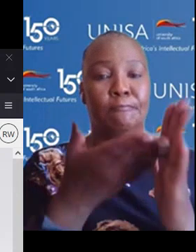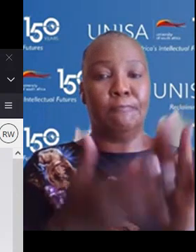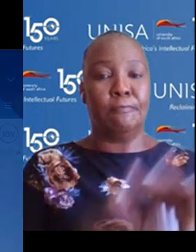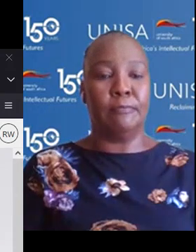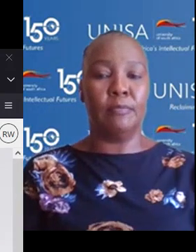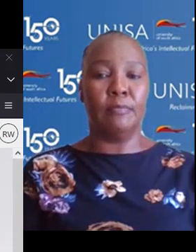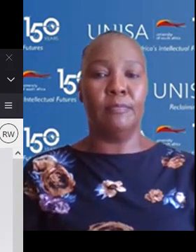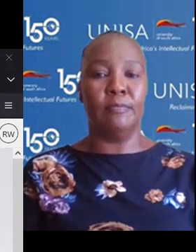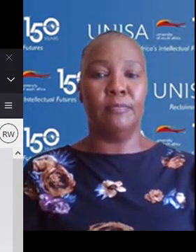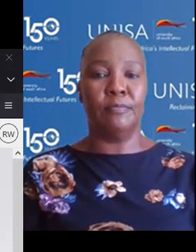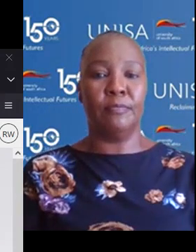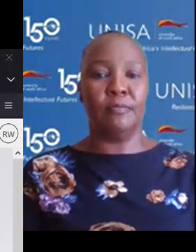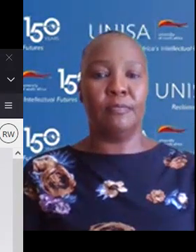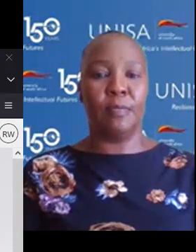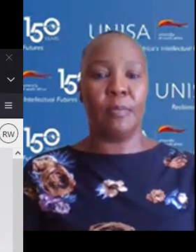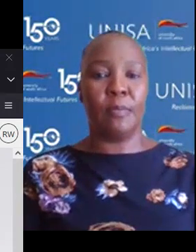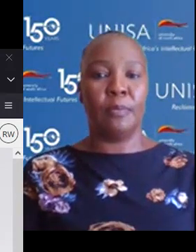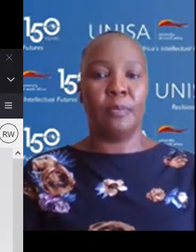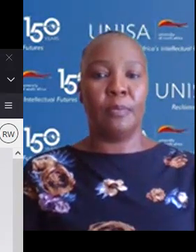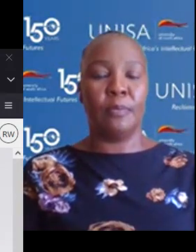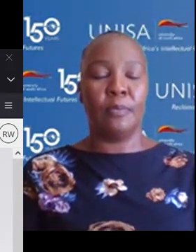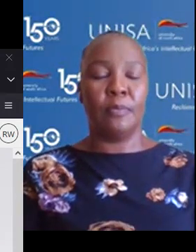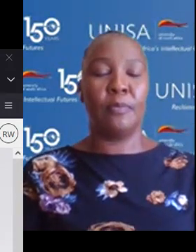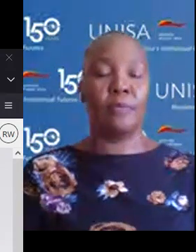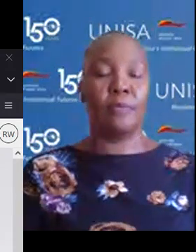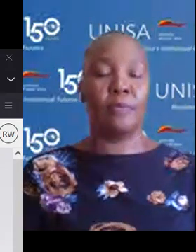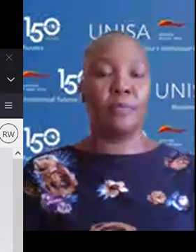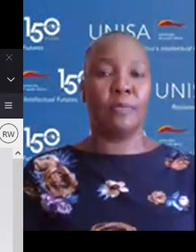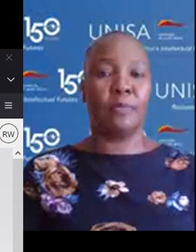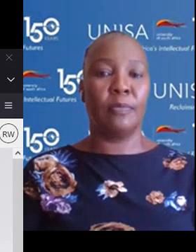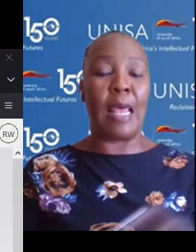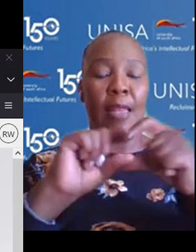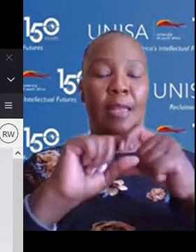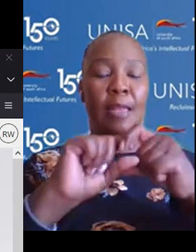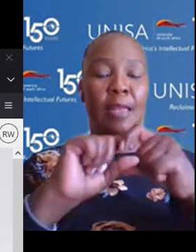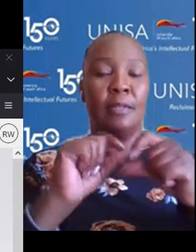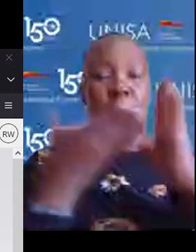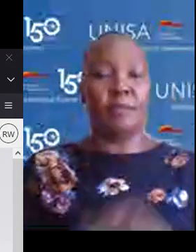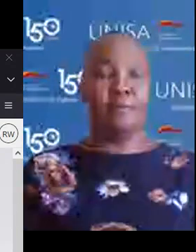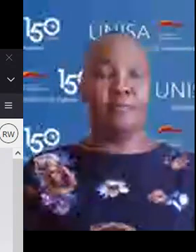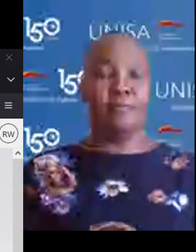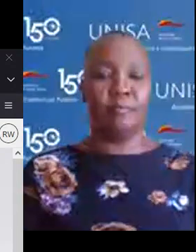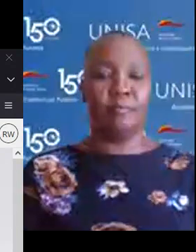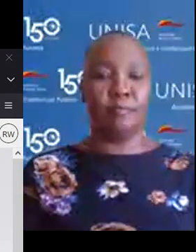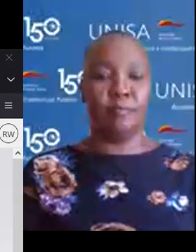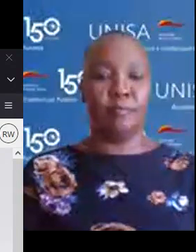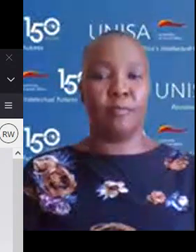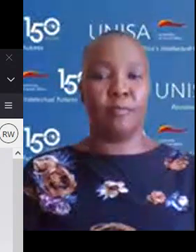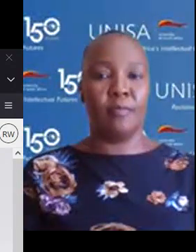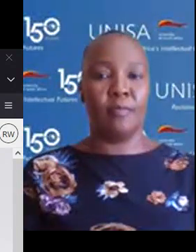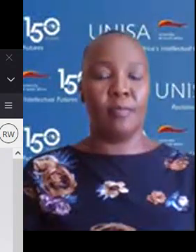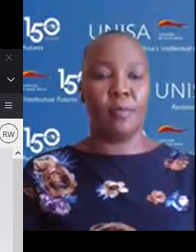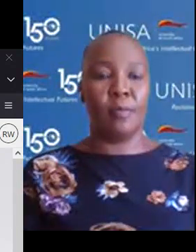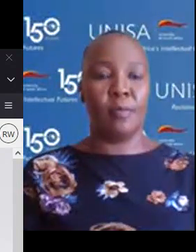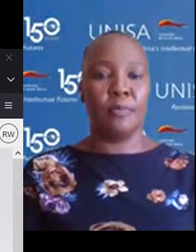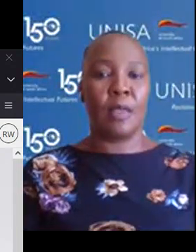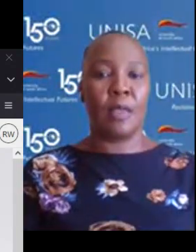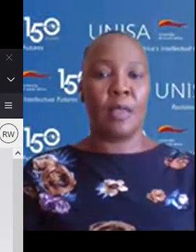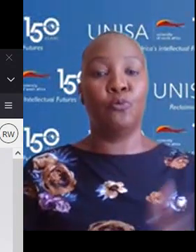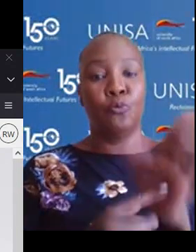Hi, Richard. I've posted the link. Okay. Thanks, David. Oh. So I just want to show you on this